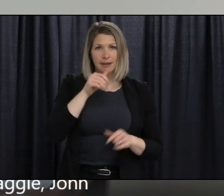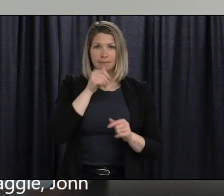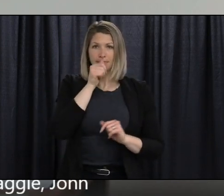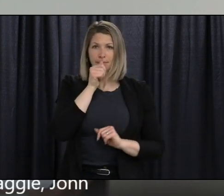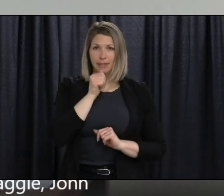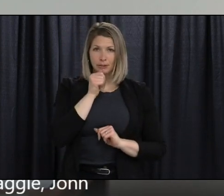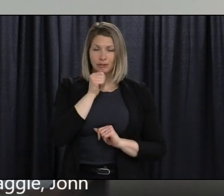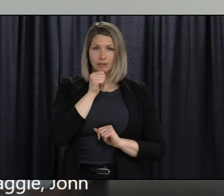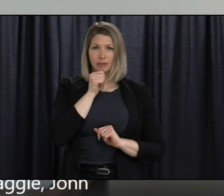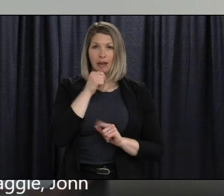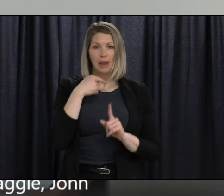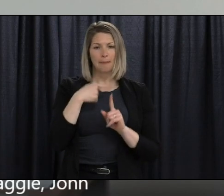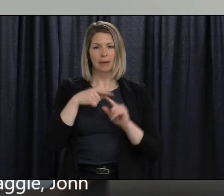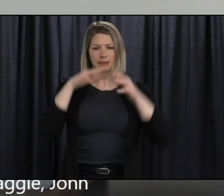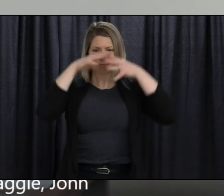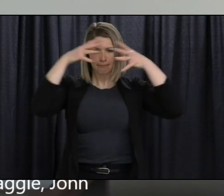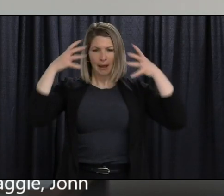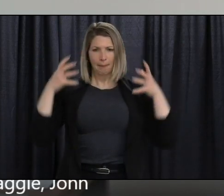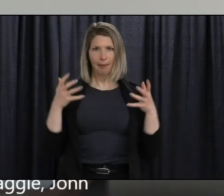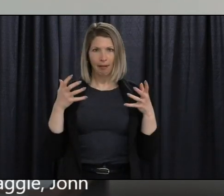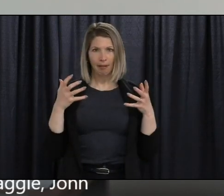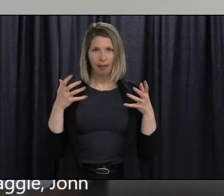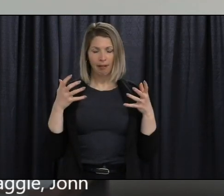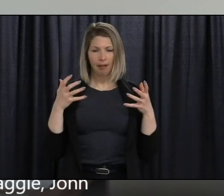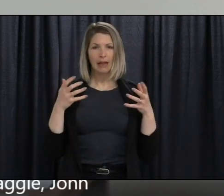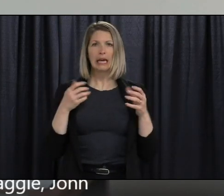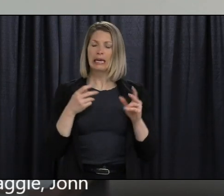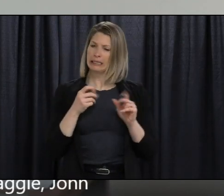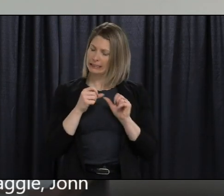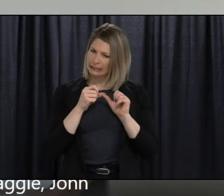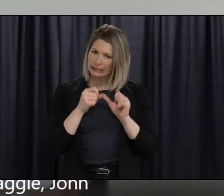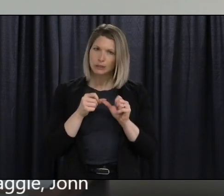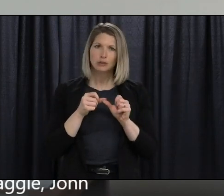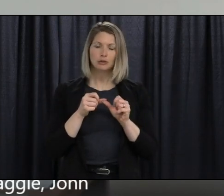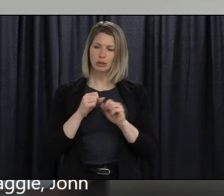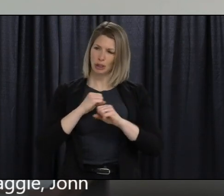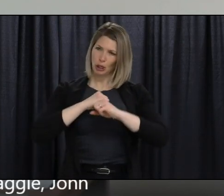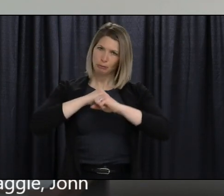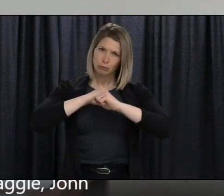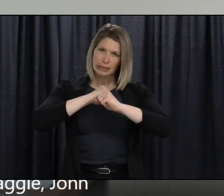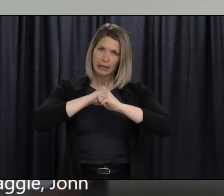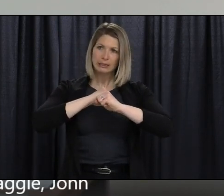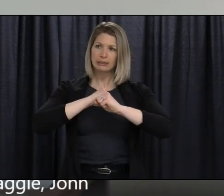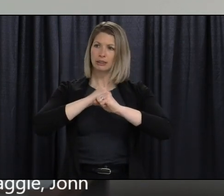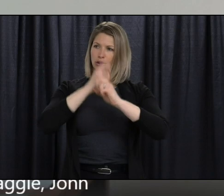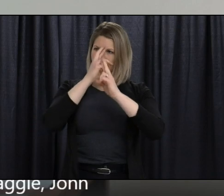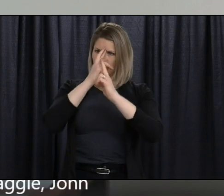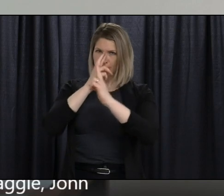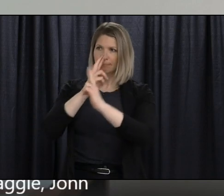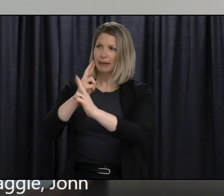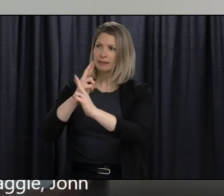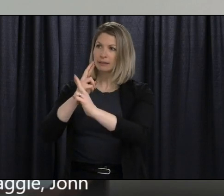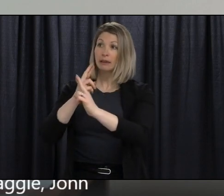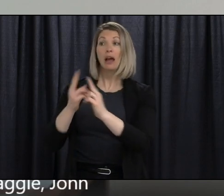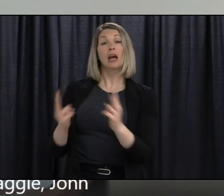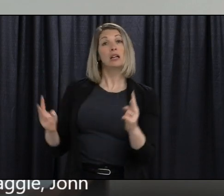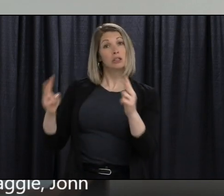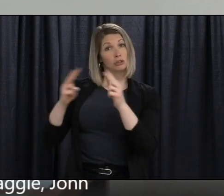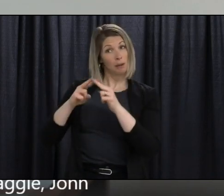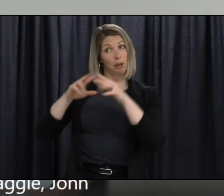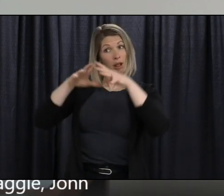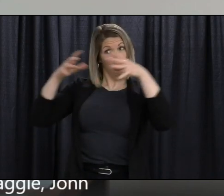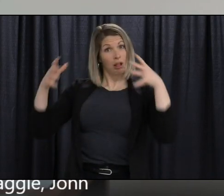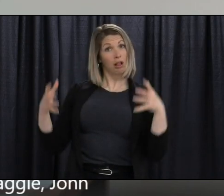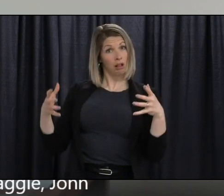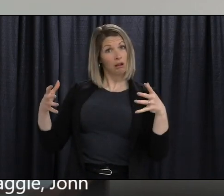to make your bubble, expand it or not, protect your bubble, and respect everybody else's. We've done it to date.